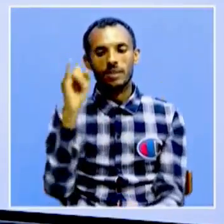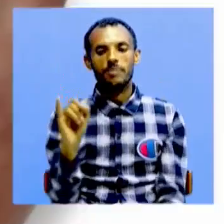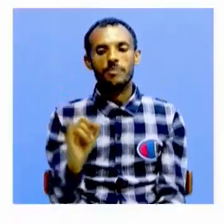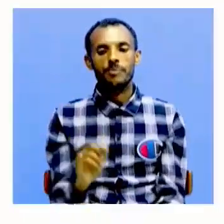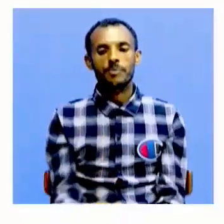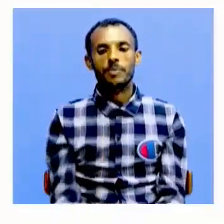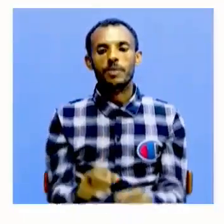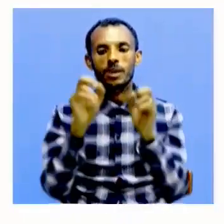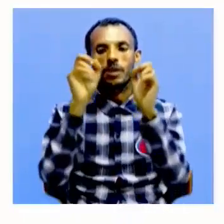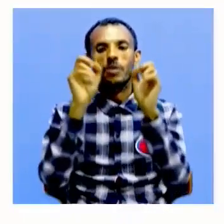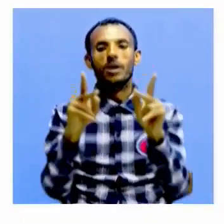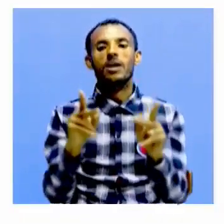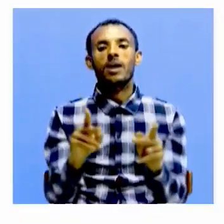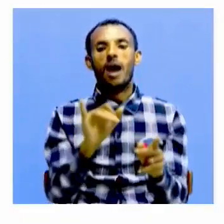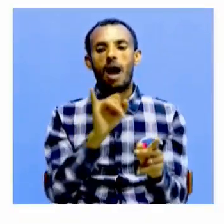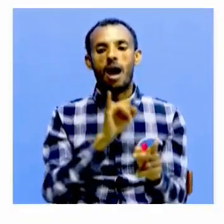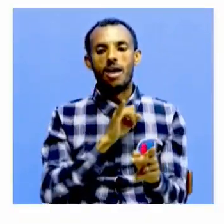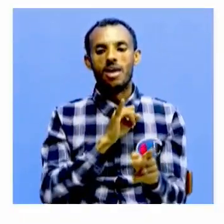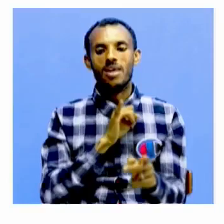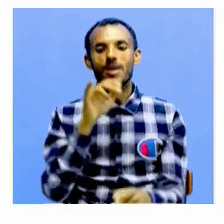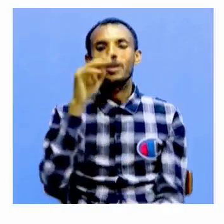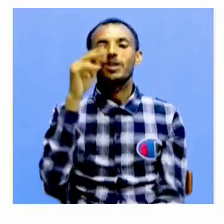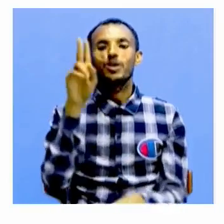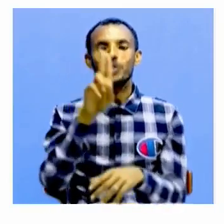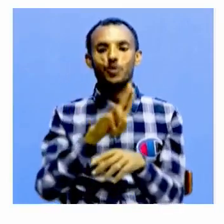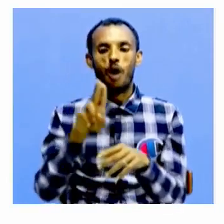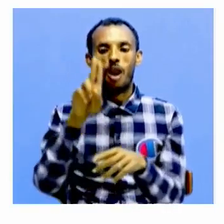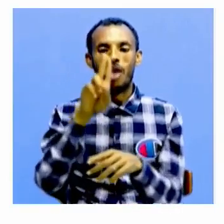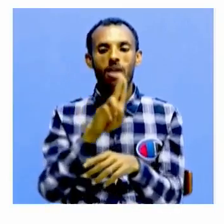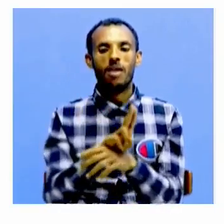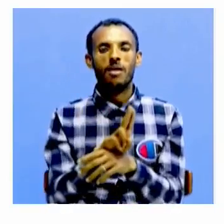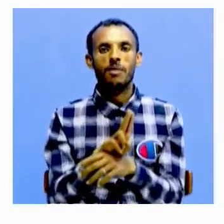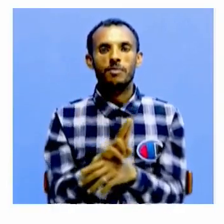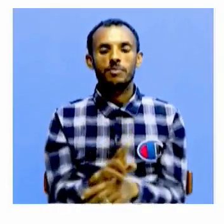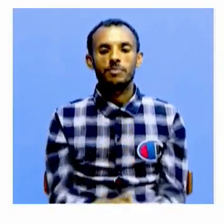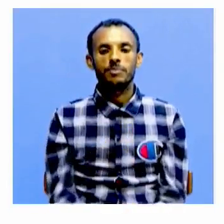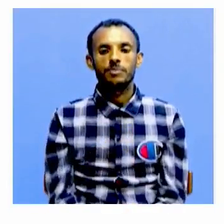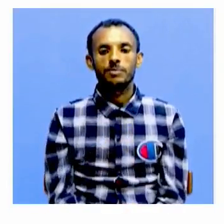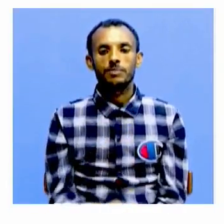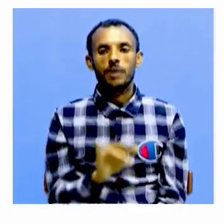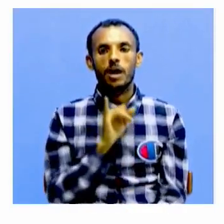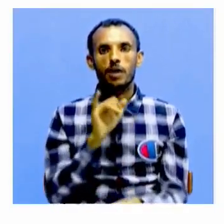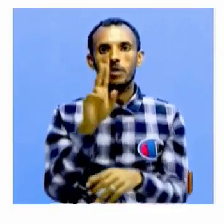Okay. I usually